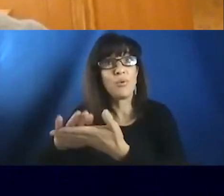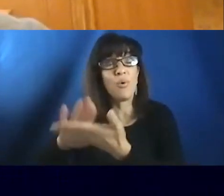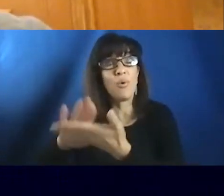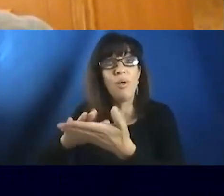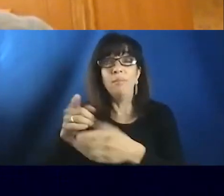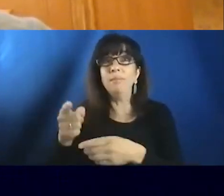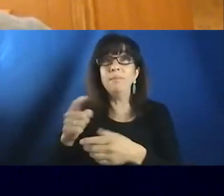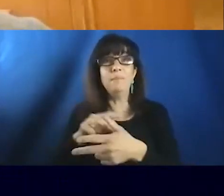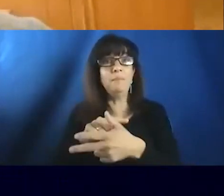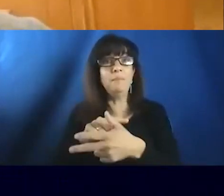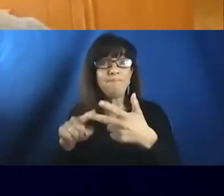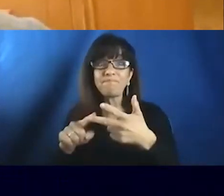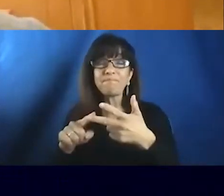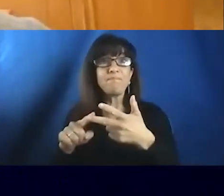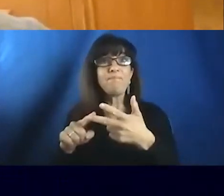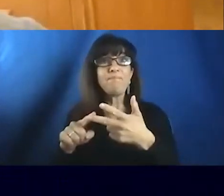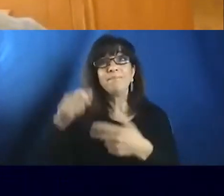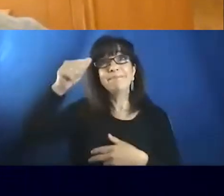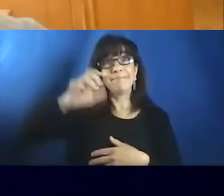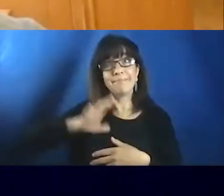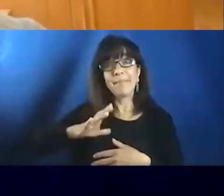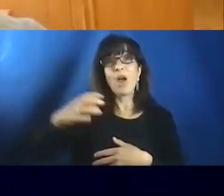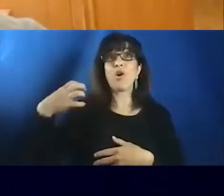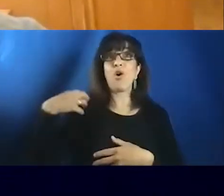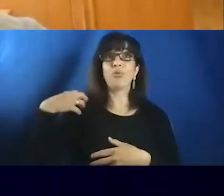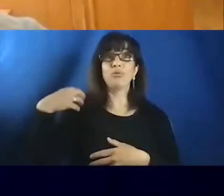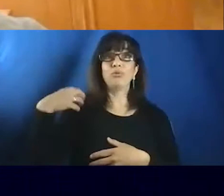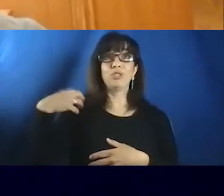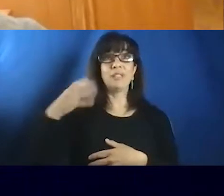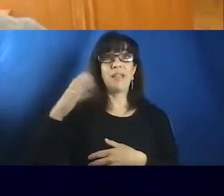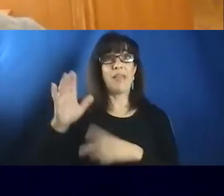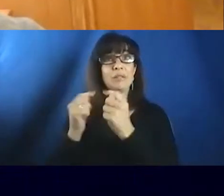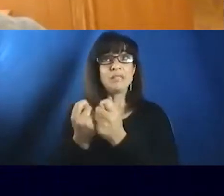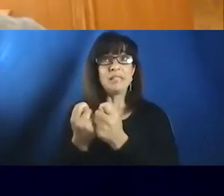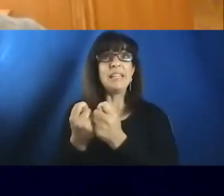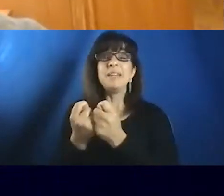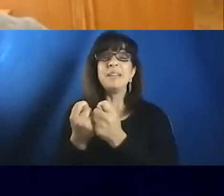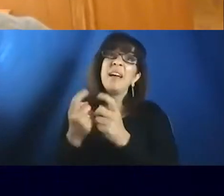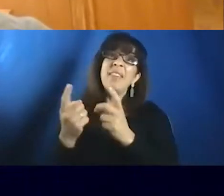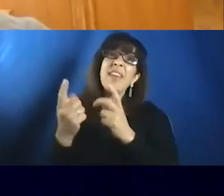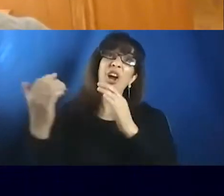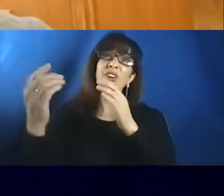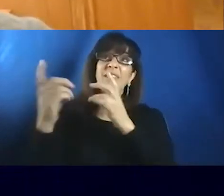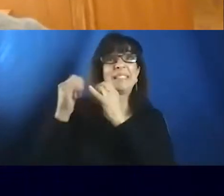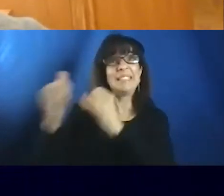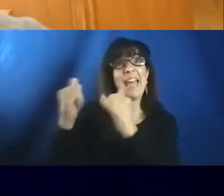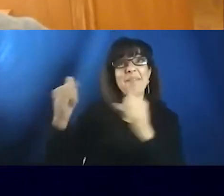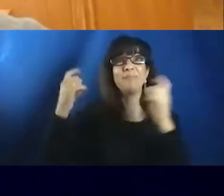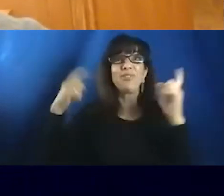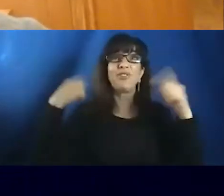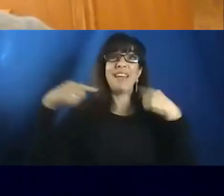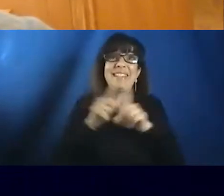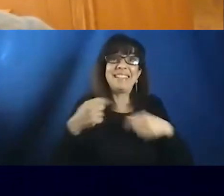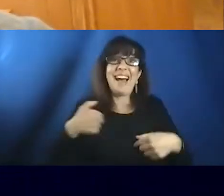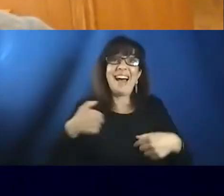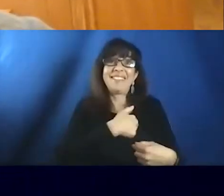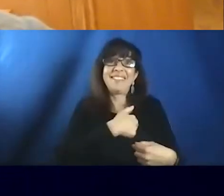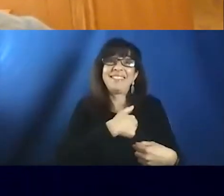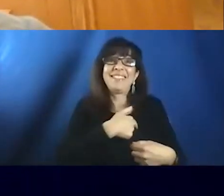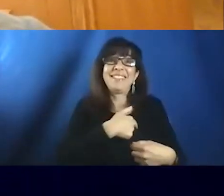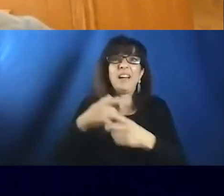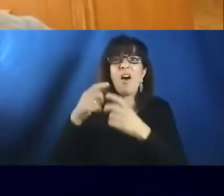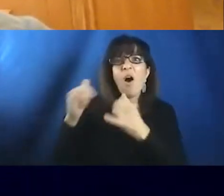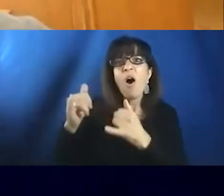Colorado, and these three guys who are coaches for their team are equally as crazy.